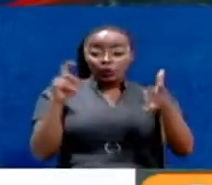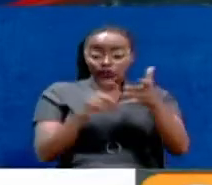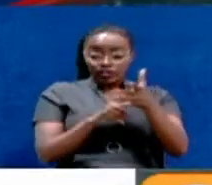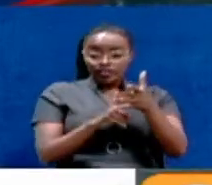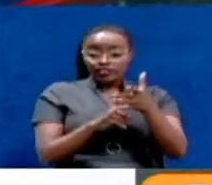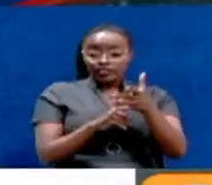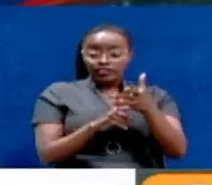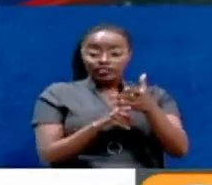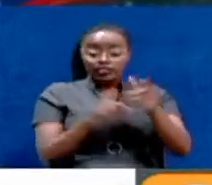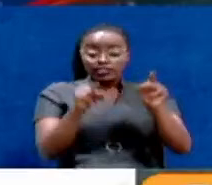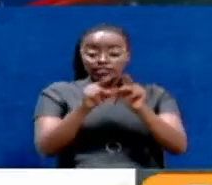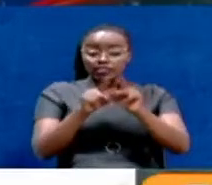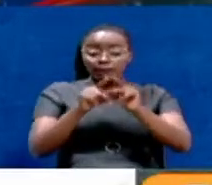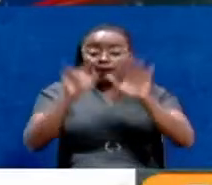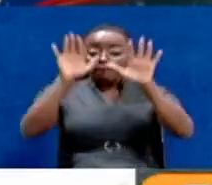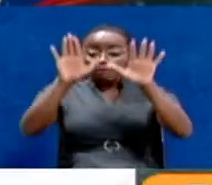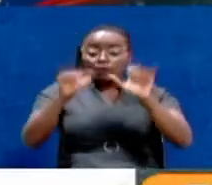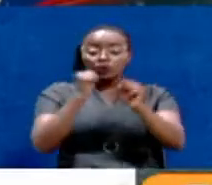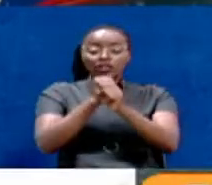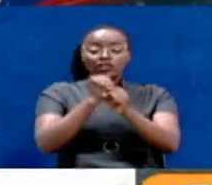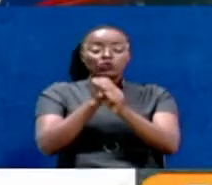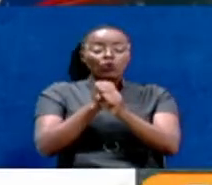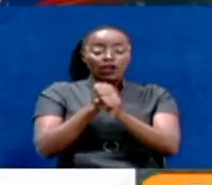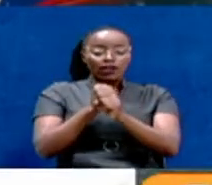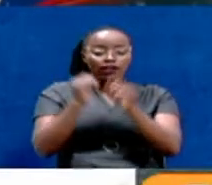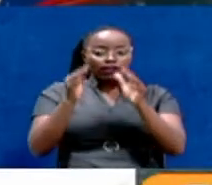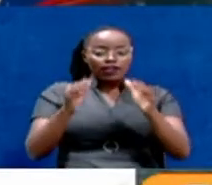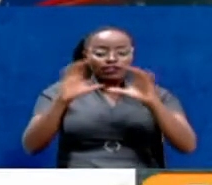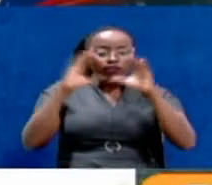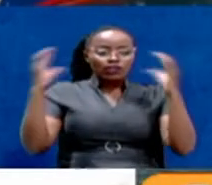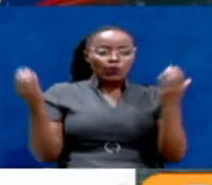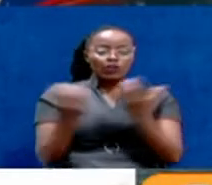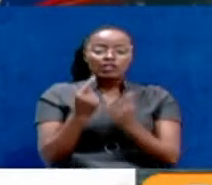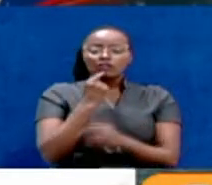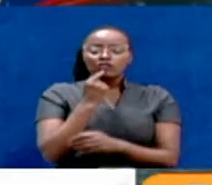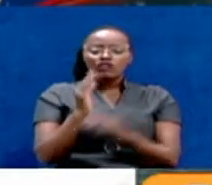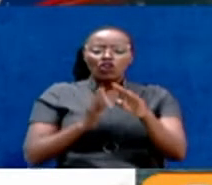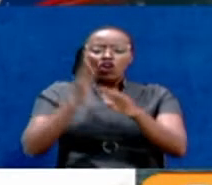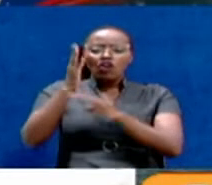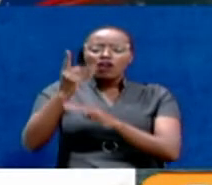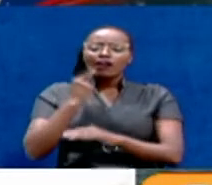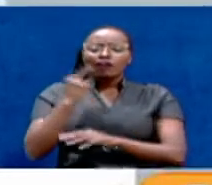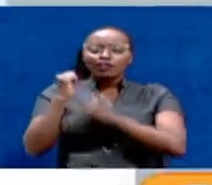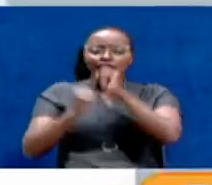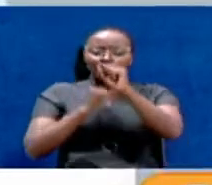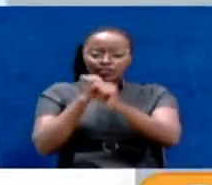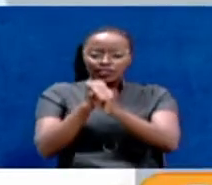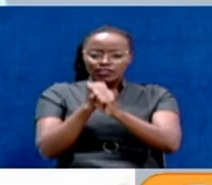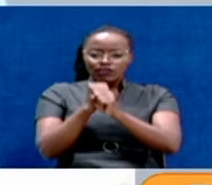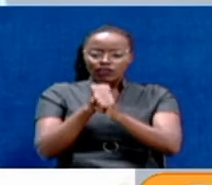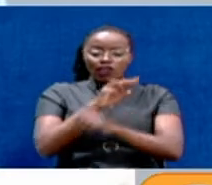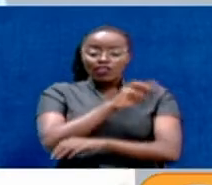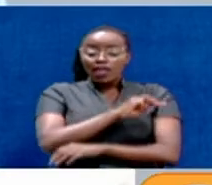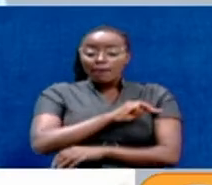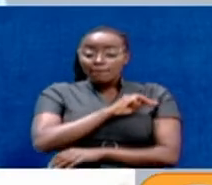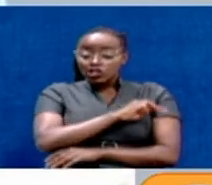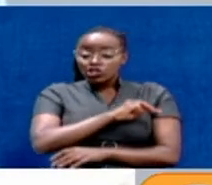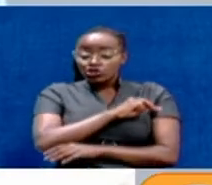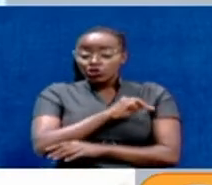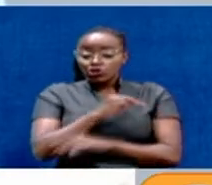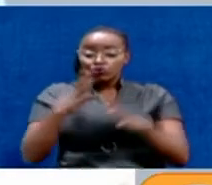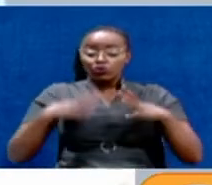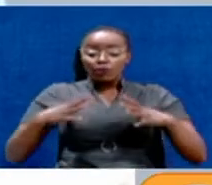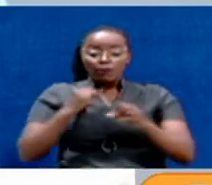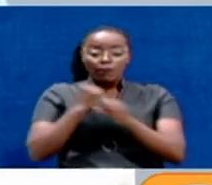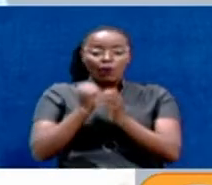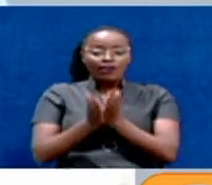recognized as key workers in the world, I would like to say that for over 100 years, the Mission to Seafarers are all